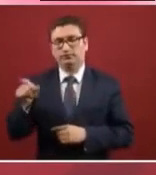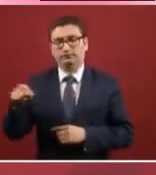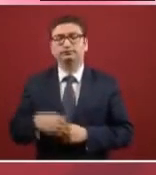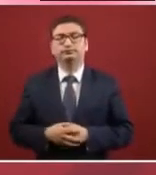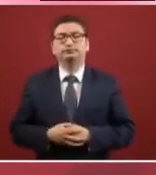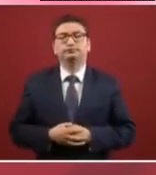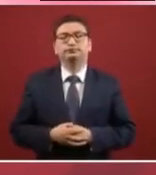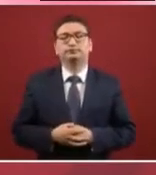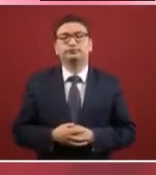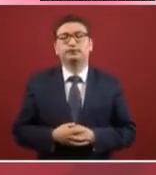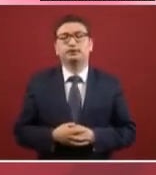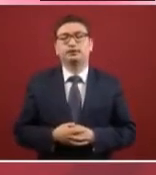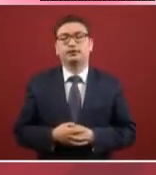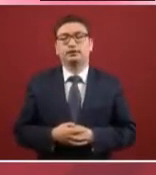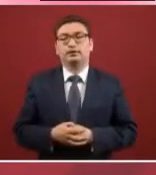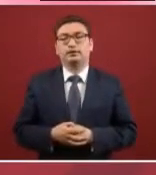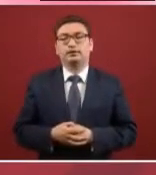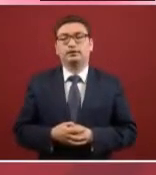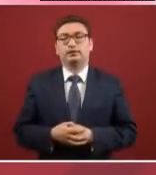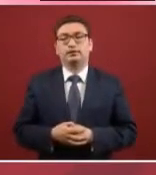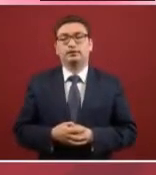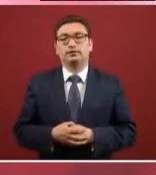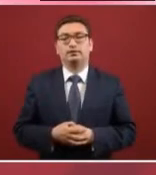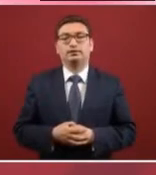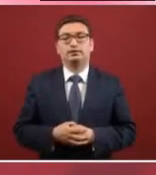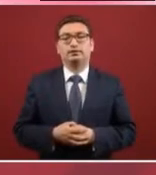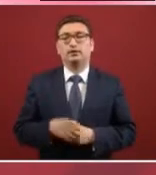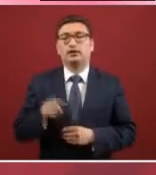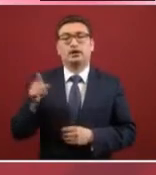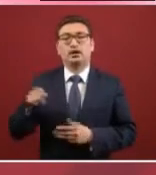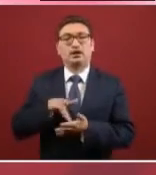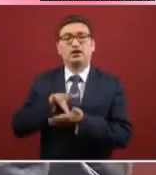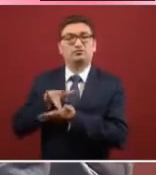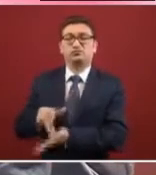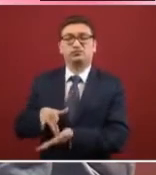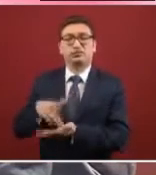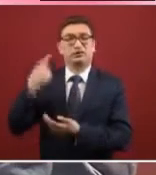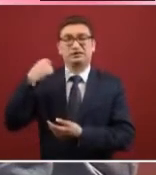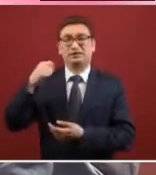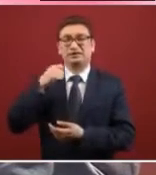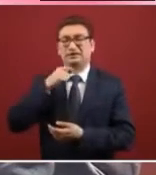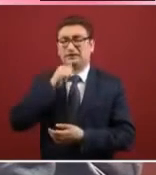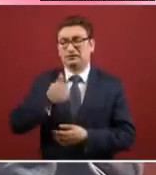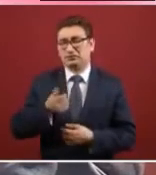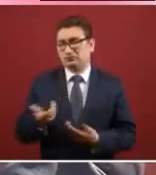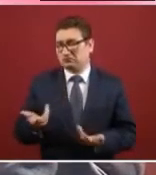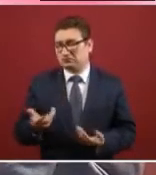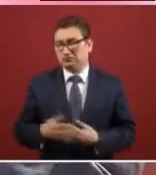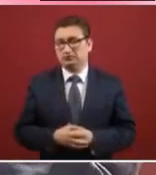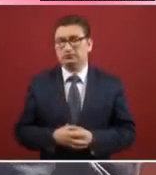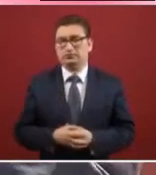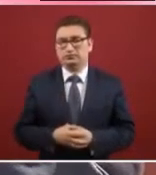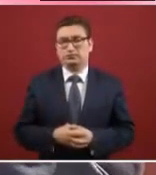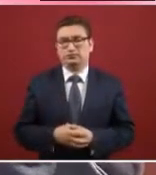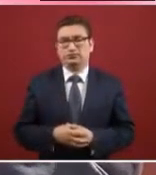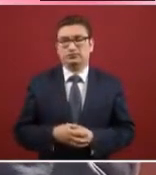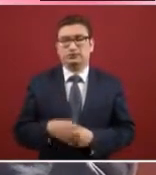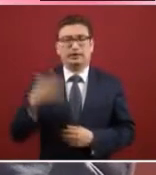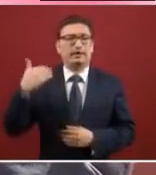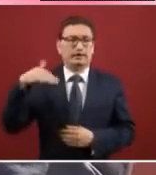the Commission of Electricity apoyaba a Tabasco was not supporting Tabasco. Eso fue lo que